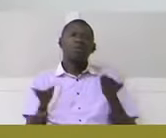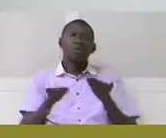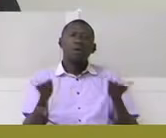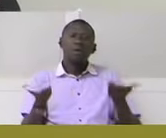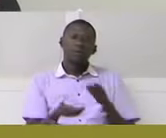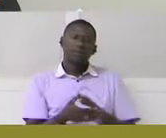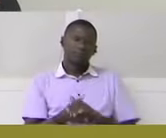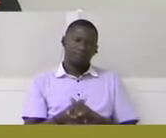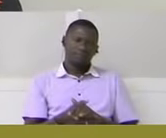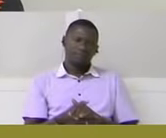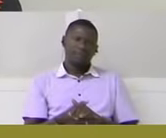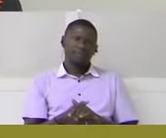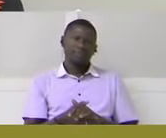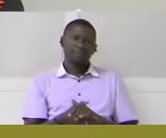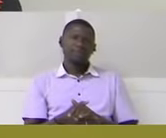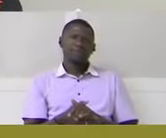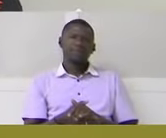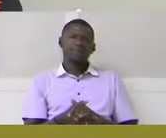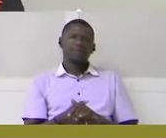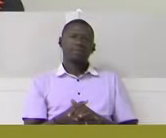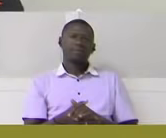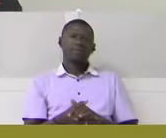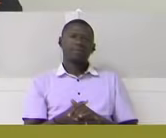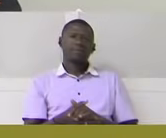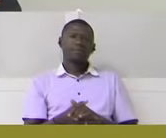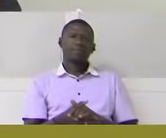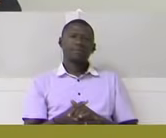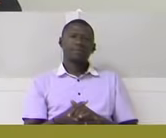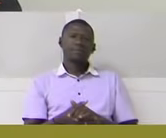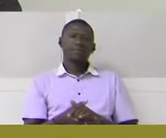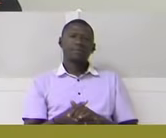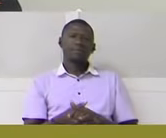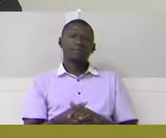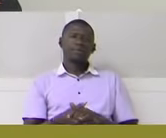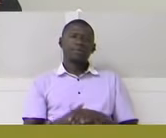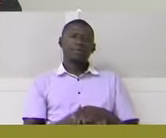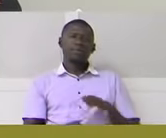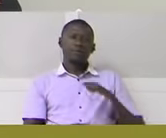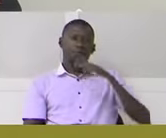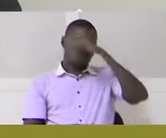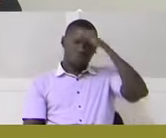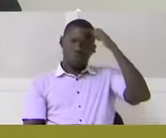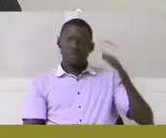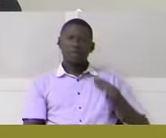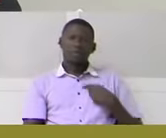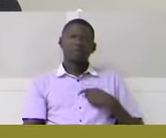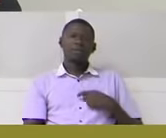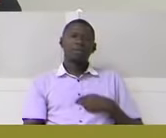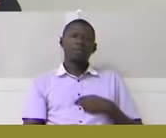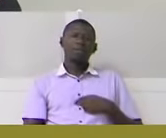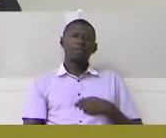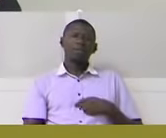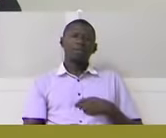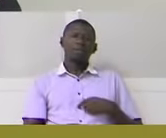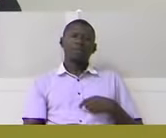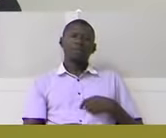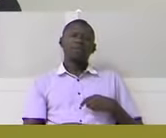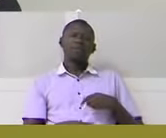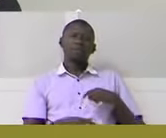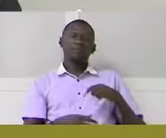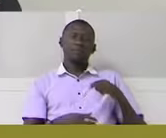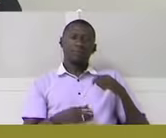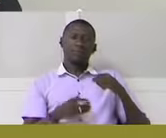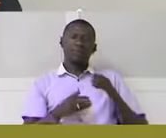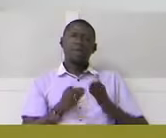Please tell us. She is serving at the naval unit in Banjul Navy.